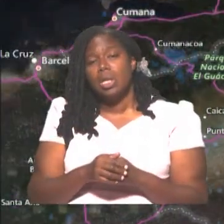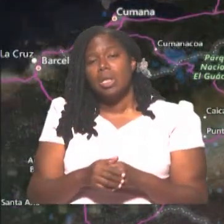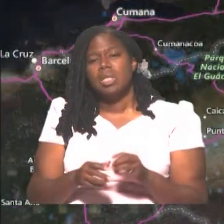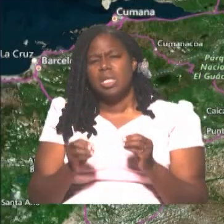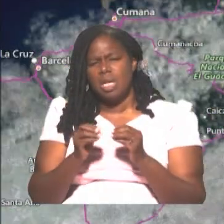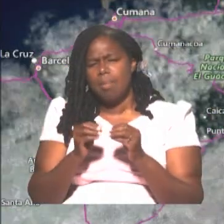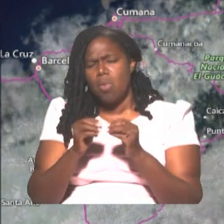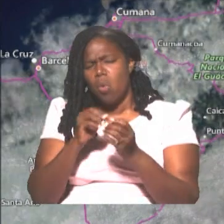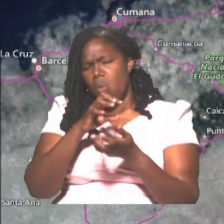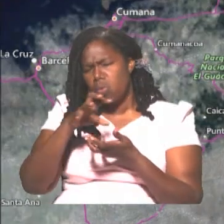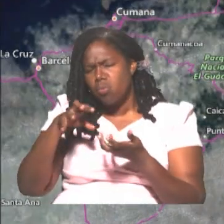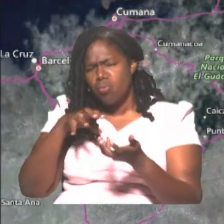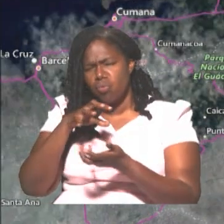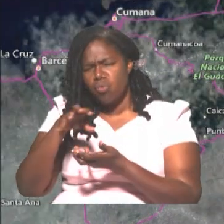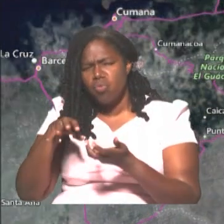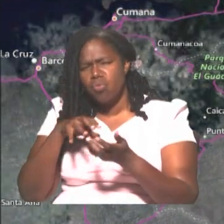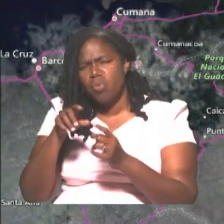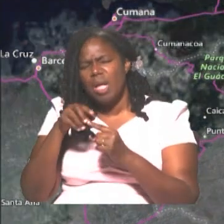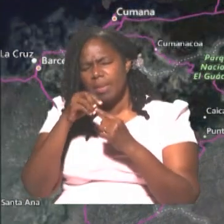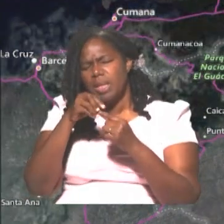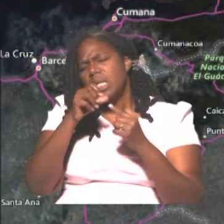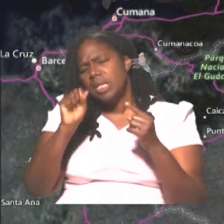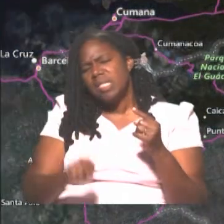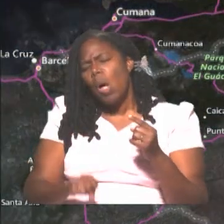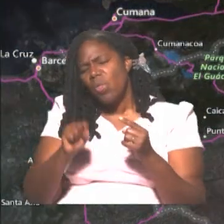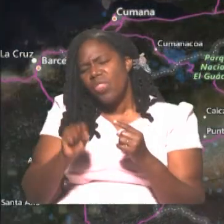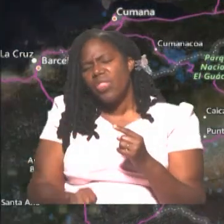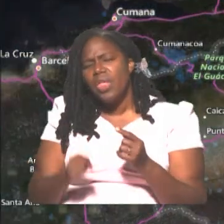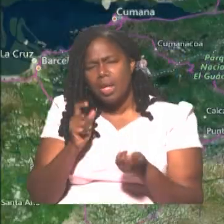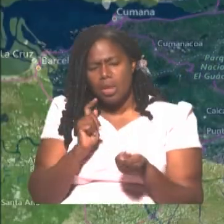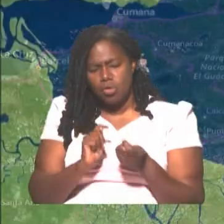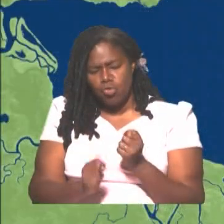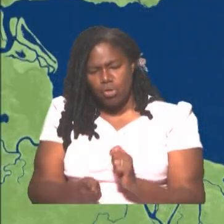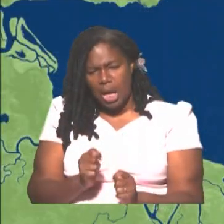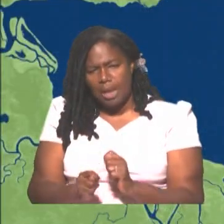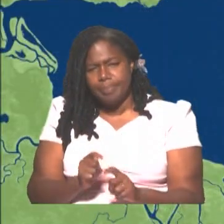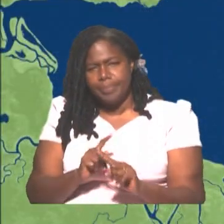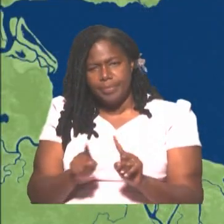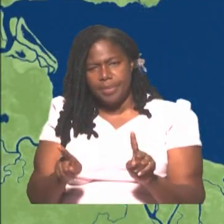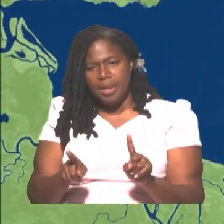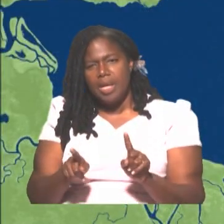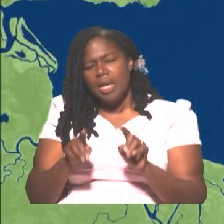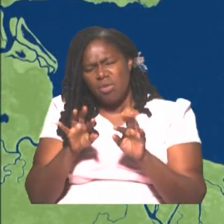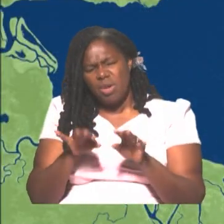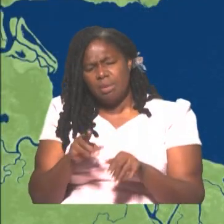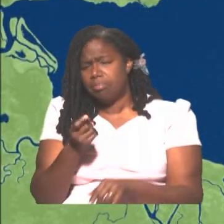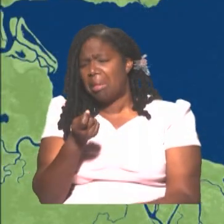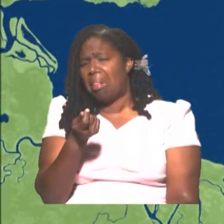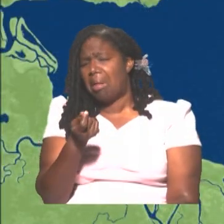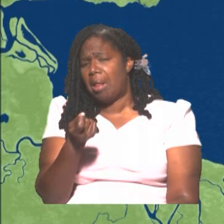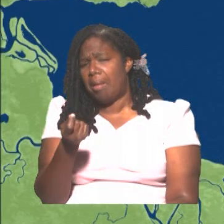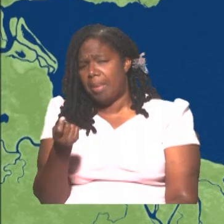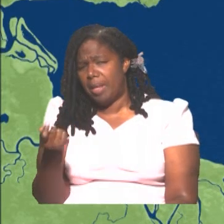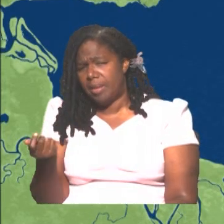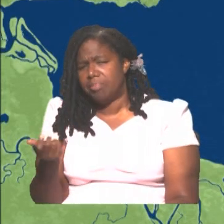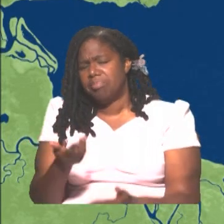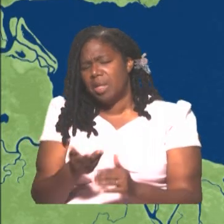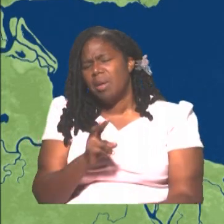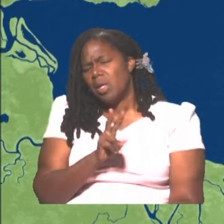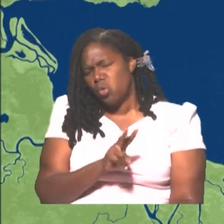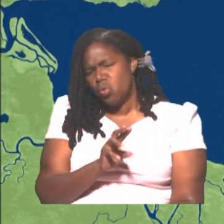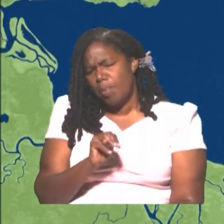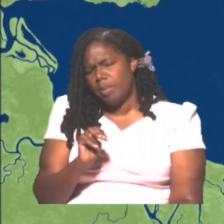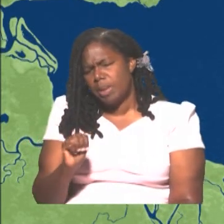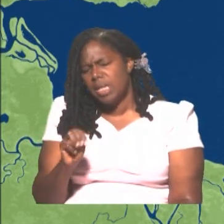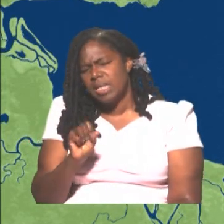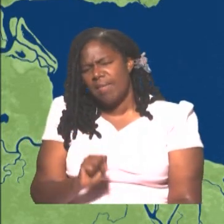cover, particularly over southern parts of Trinidad, but rainfall remained minimal with just about 2 millimeters in San